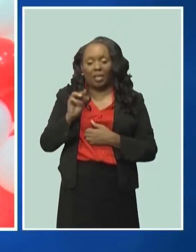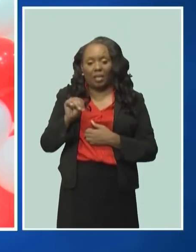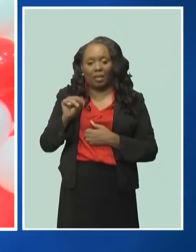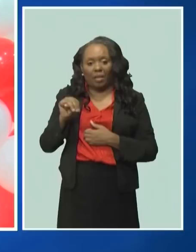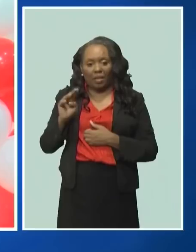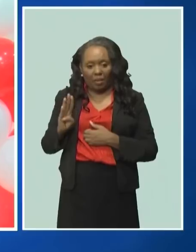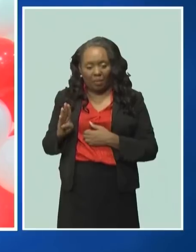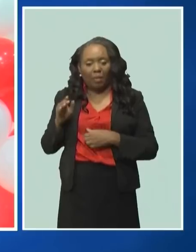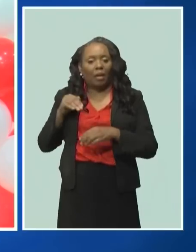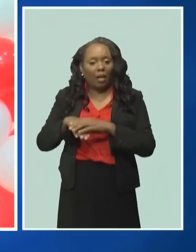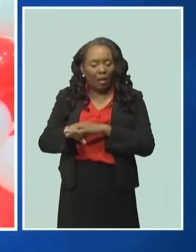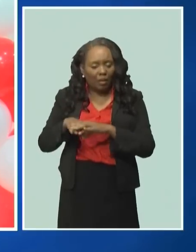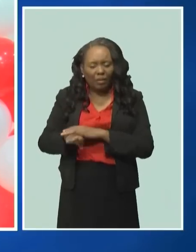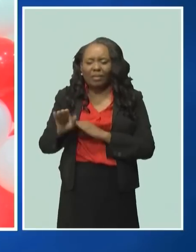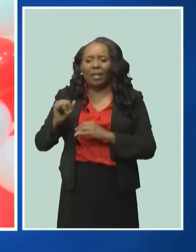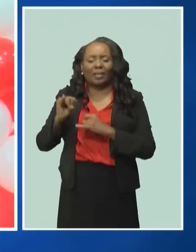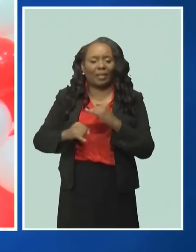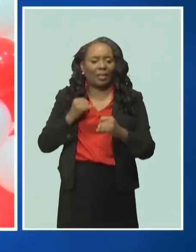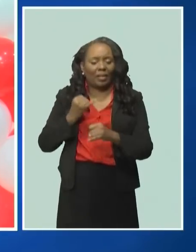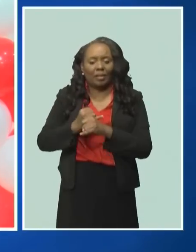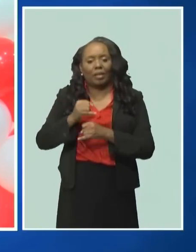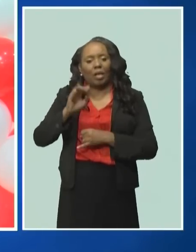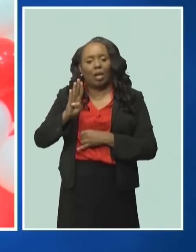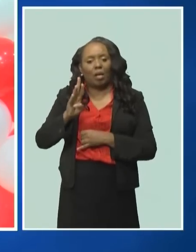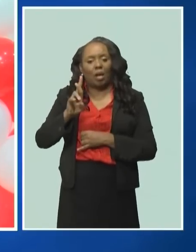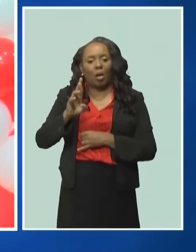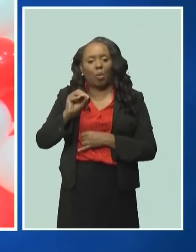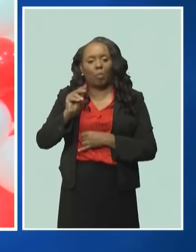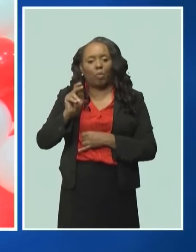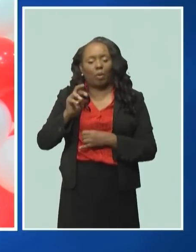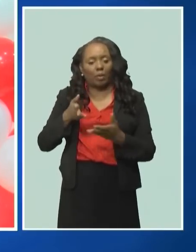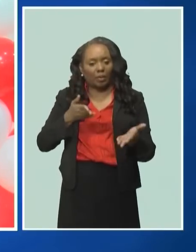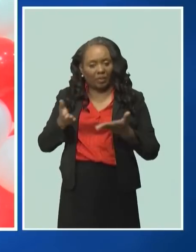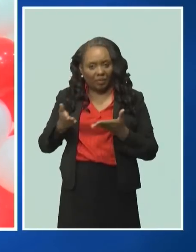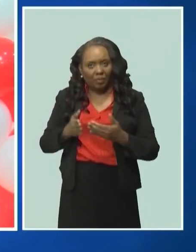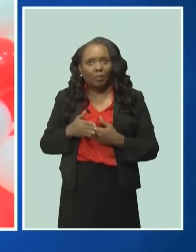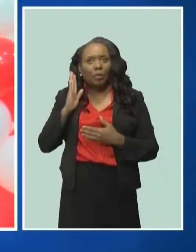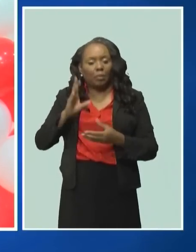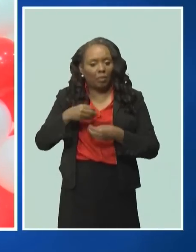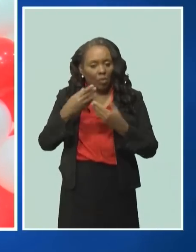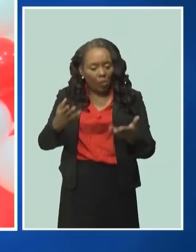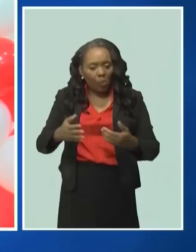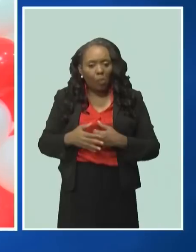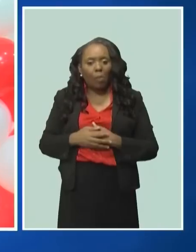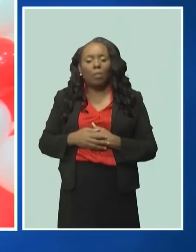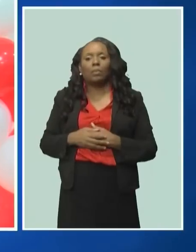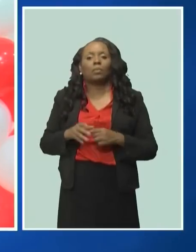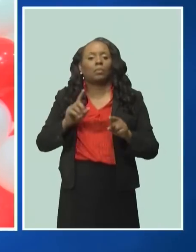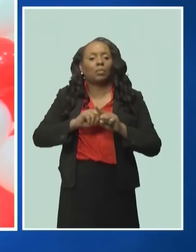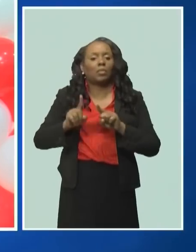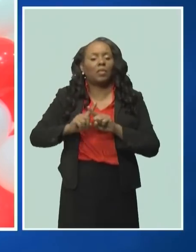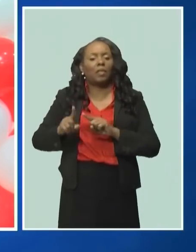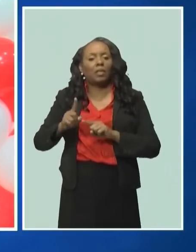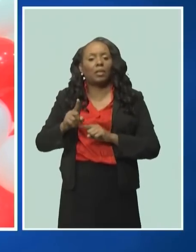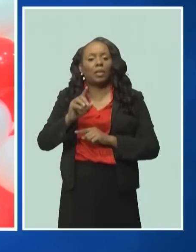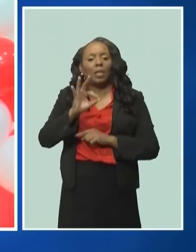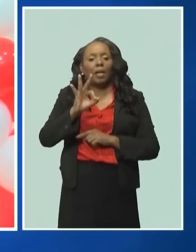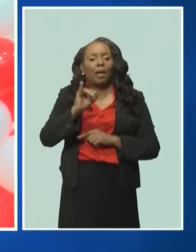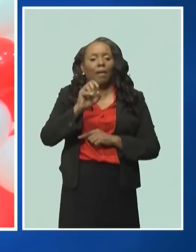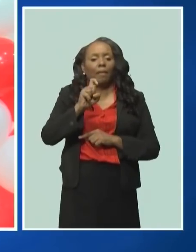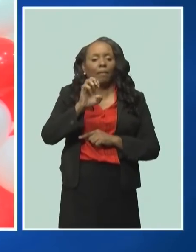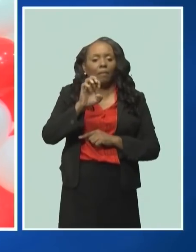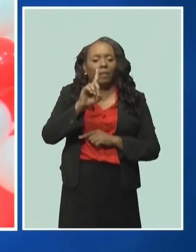is an online international brokerage service, access to regional equity and fixed income markets, and various capital